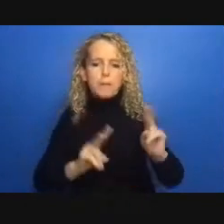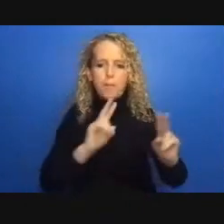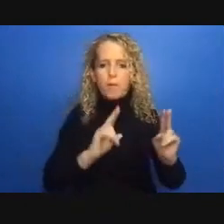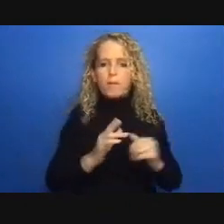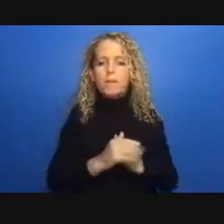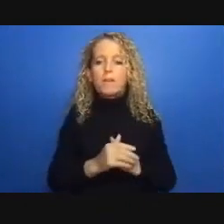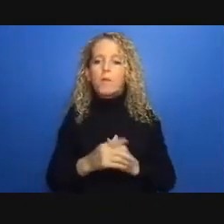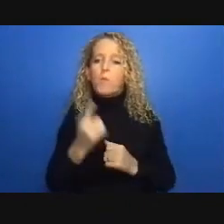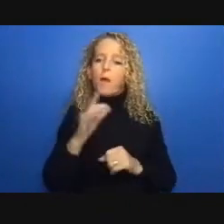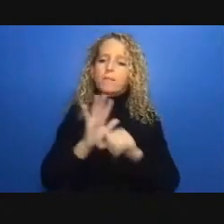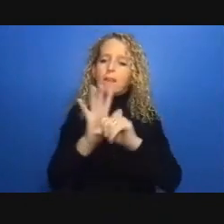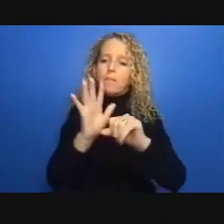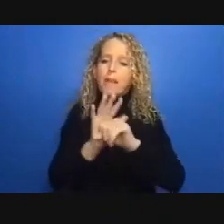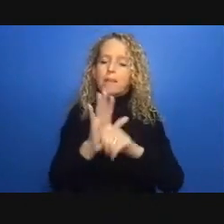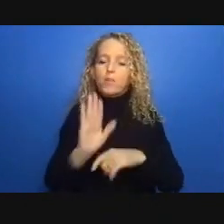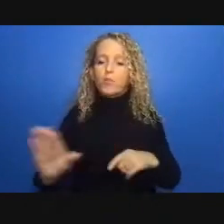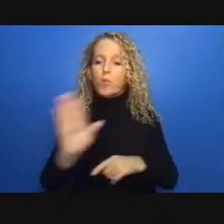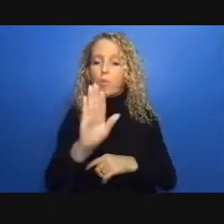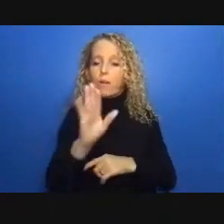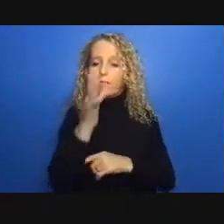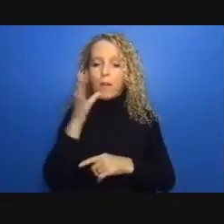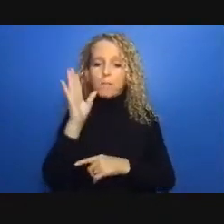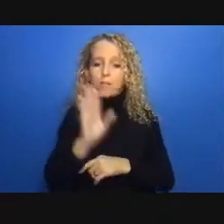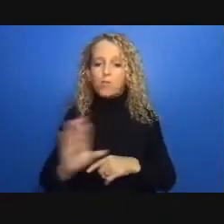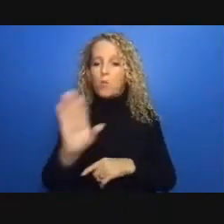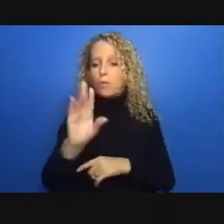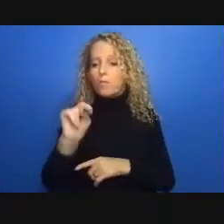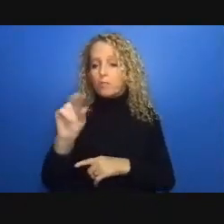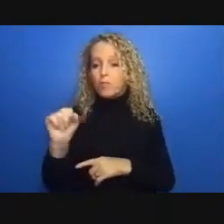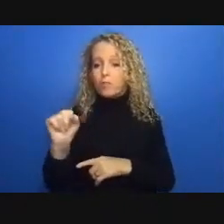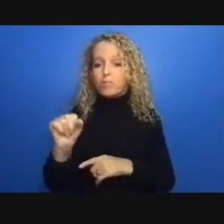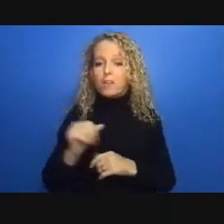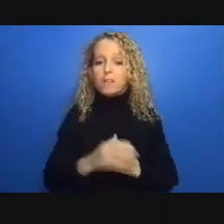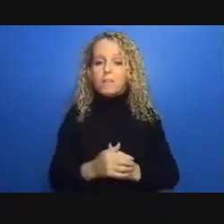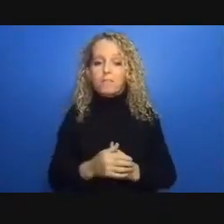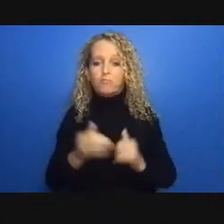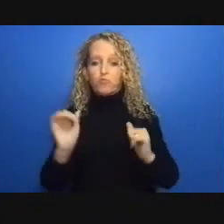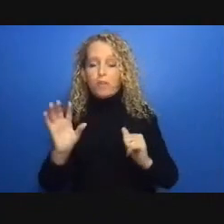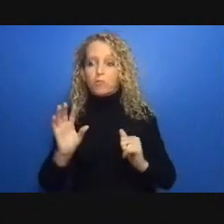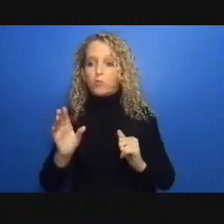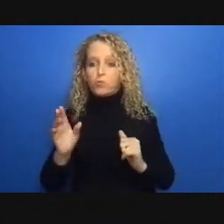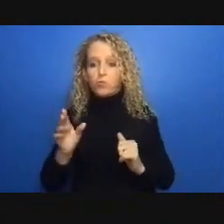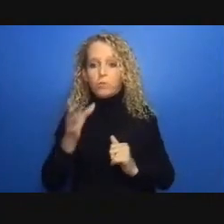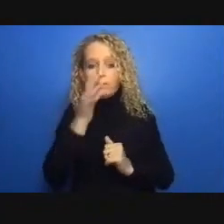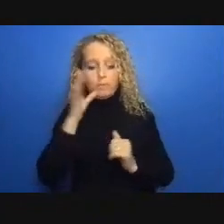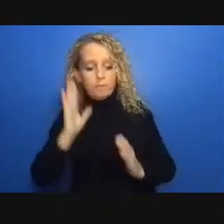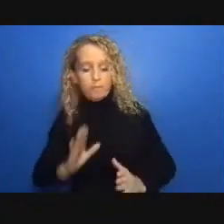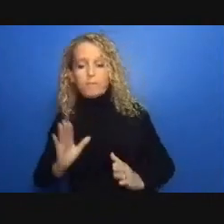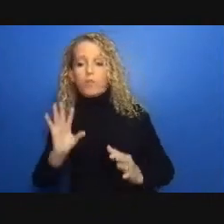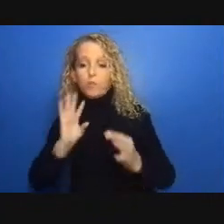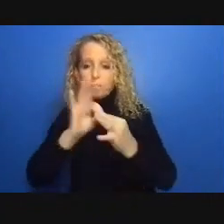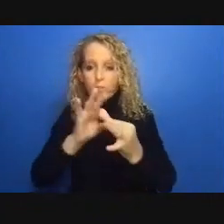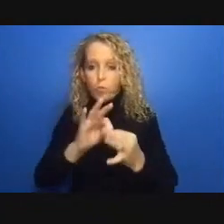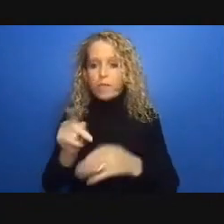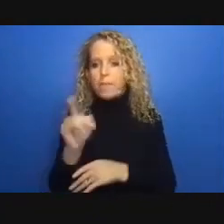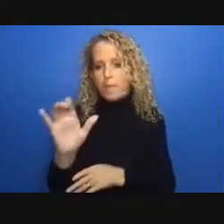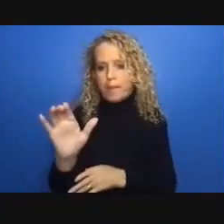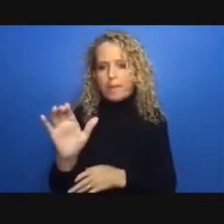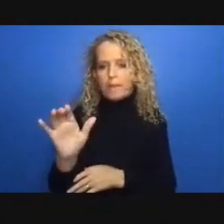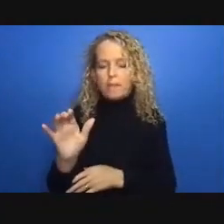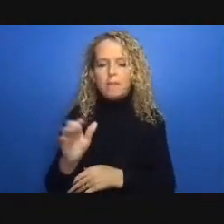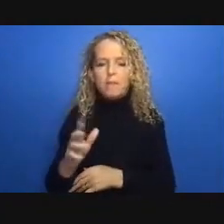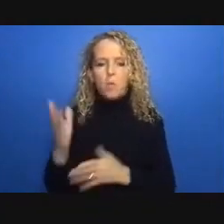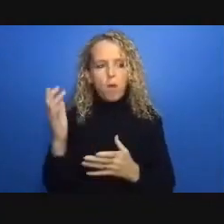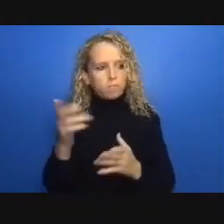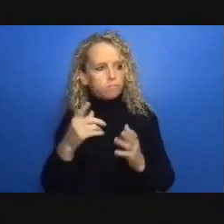Scotia campaign during the pandemic to try to make that connection with consumers. And we want to ensure that we have that trust in